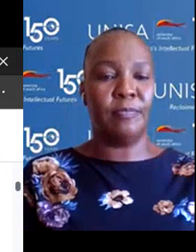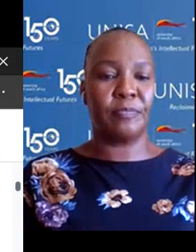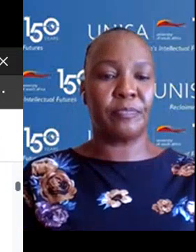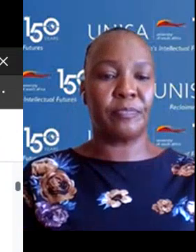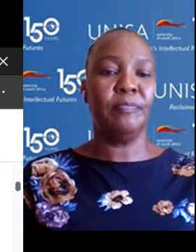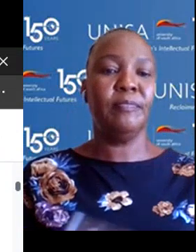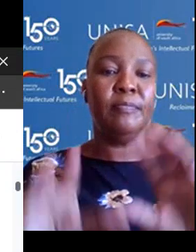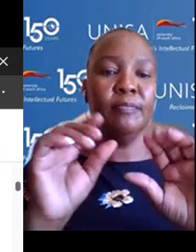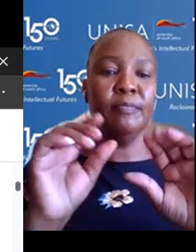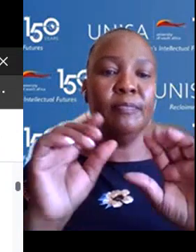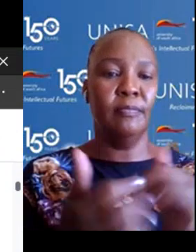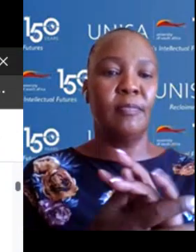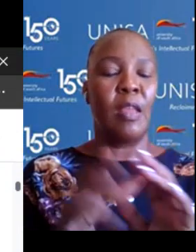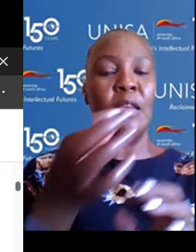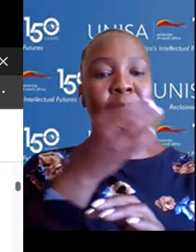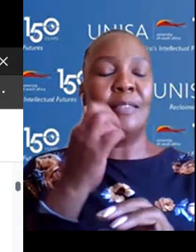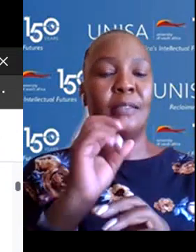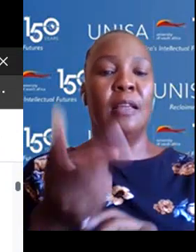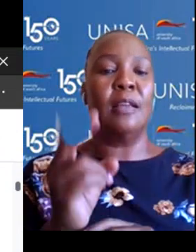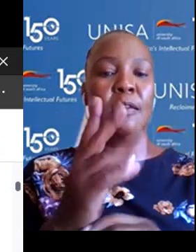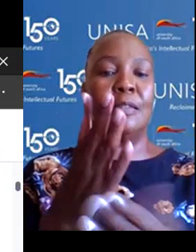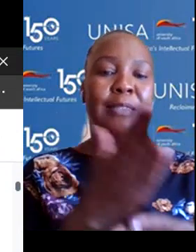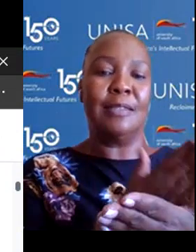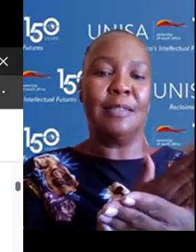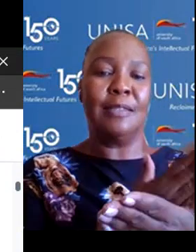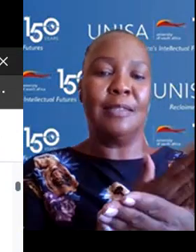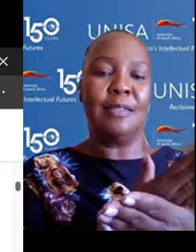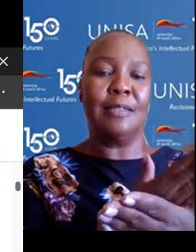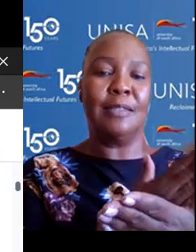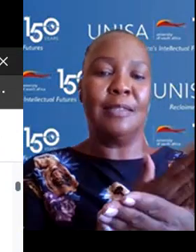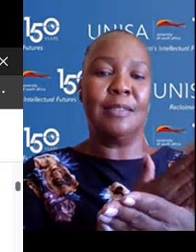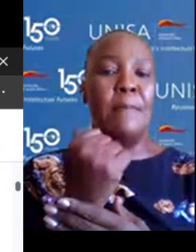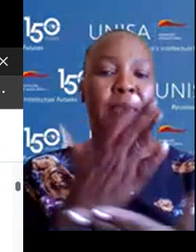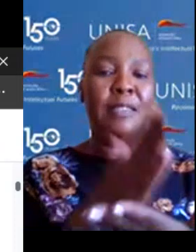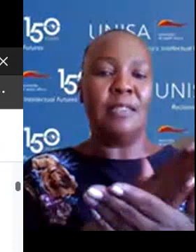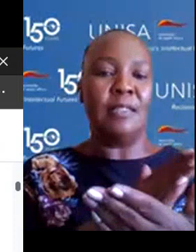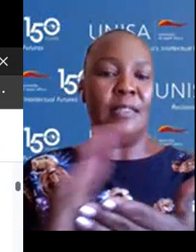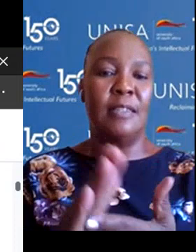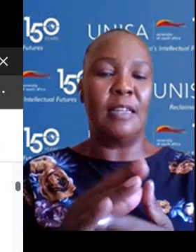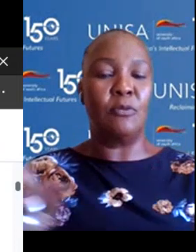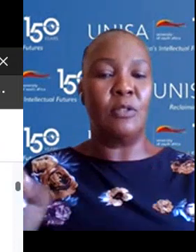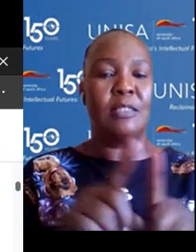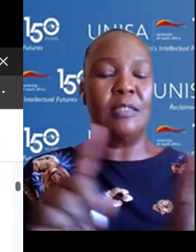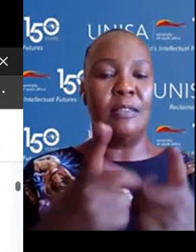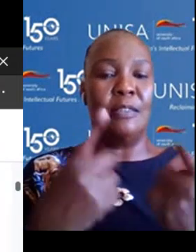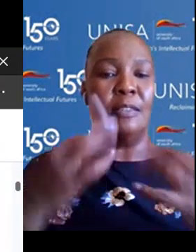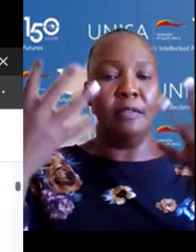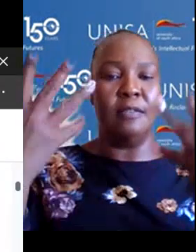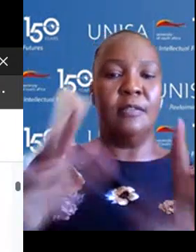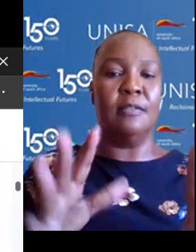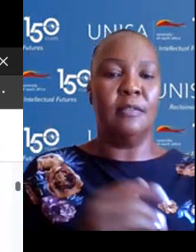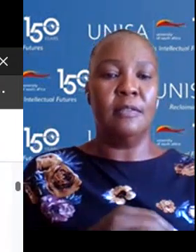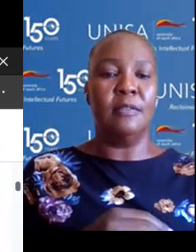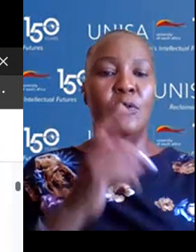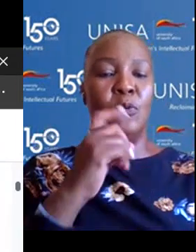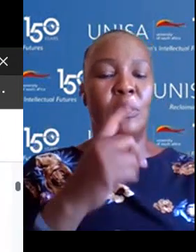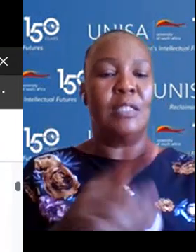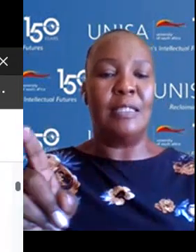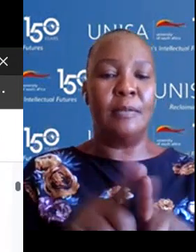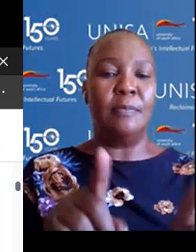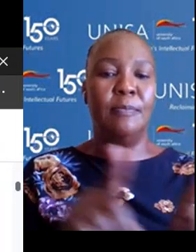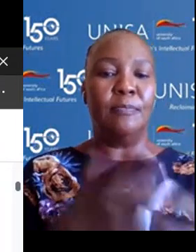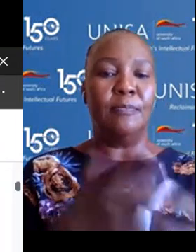Right, then we say again, we do share again, and we say please share as what we did before. So people using the link. So again, all